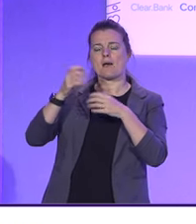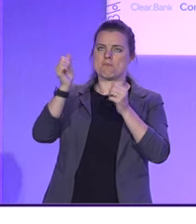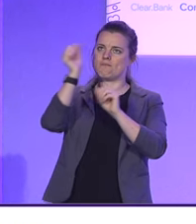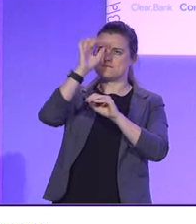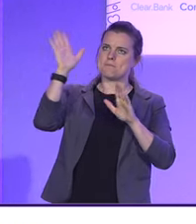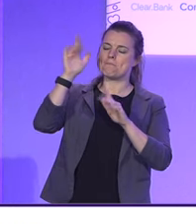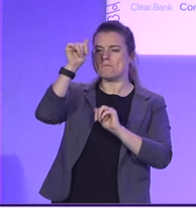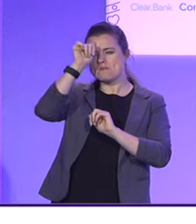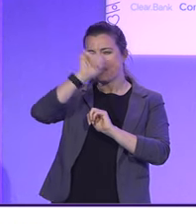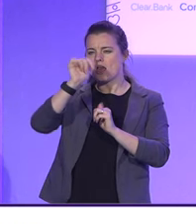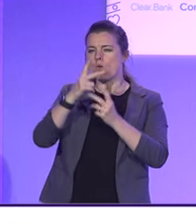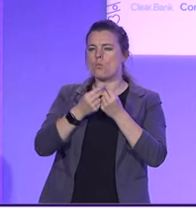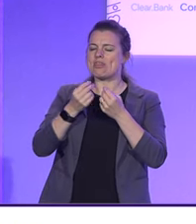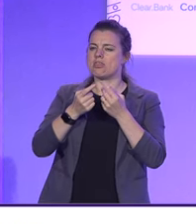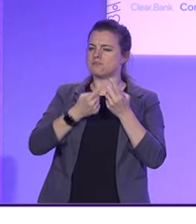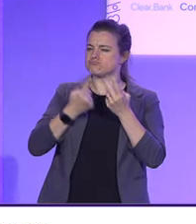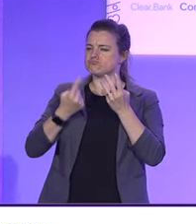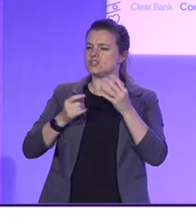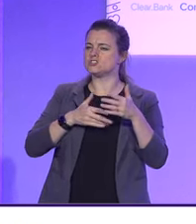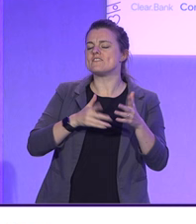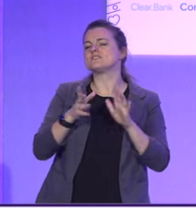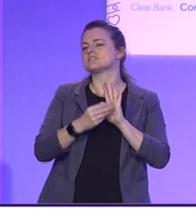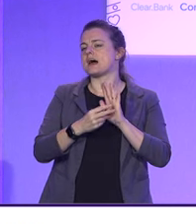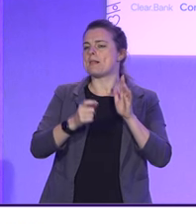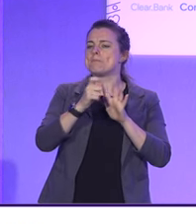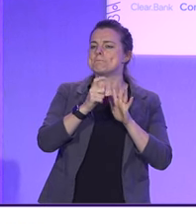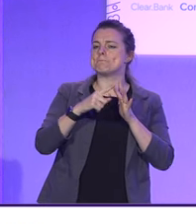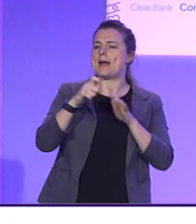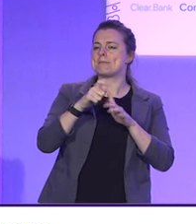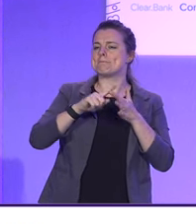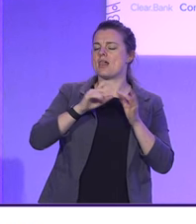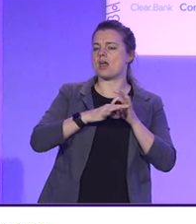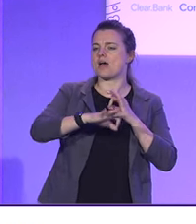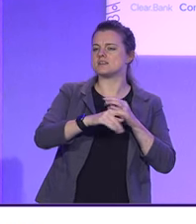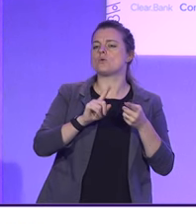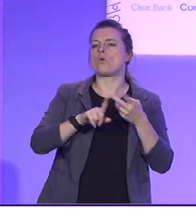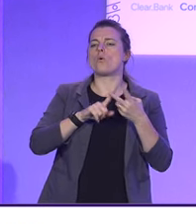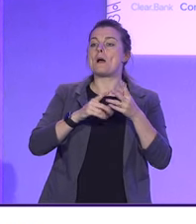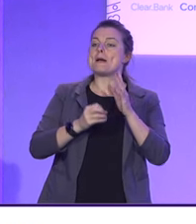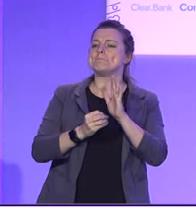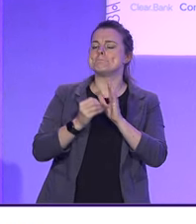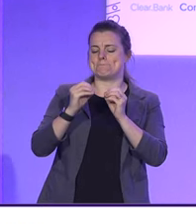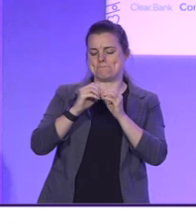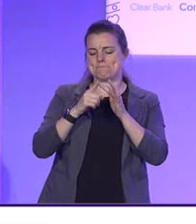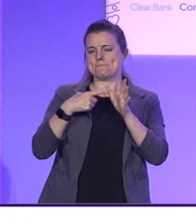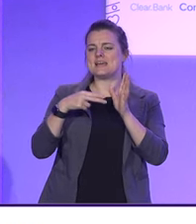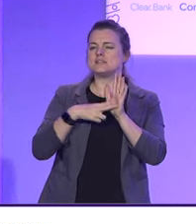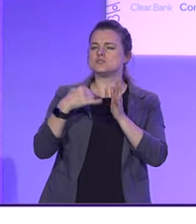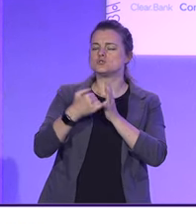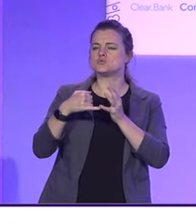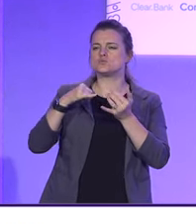that's building code and automatic deployment, as well as Beanstalk and ECS, as well as